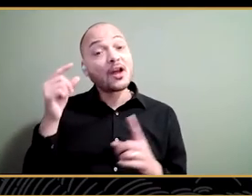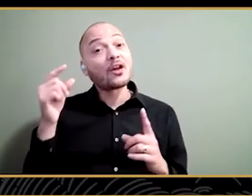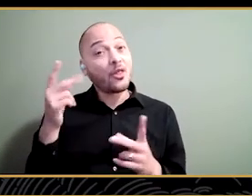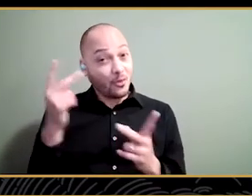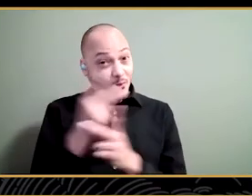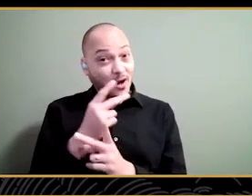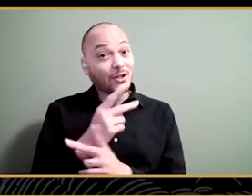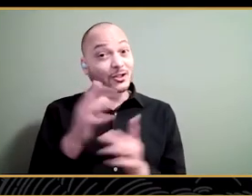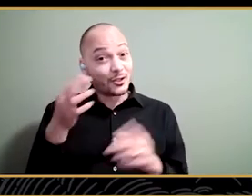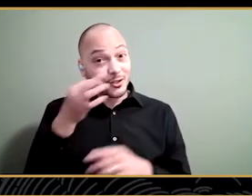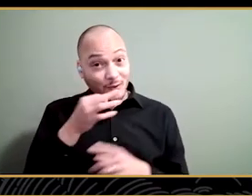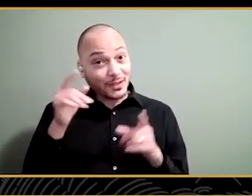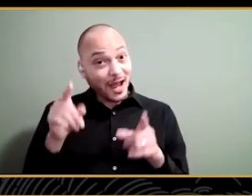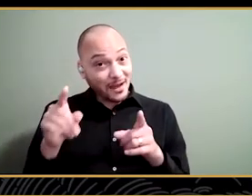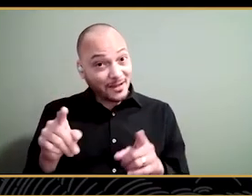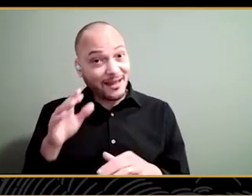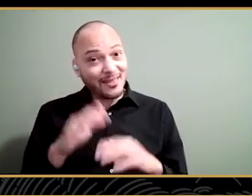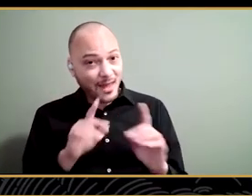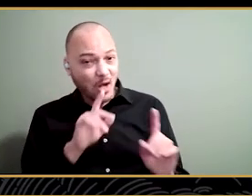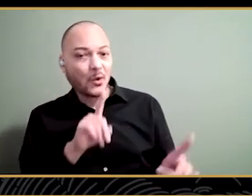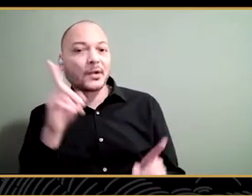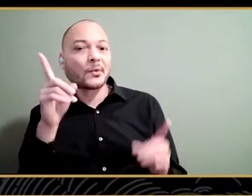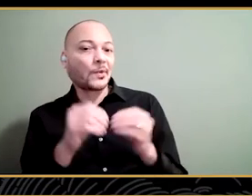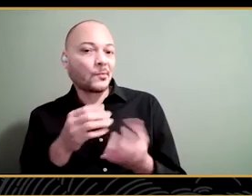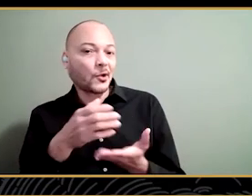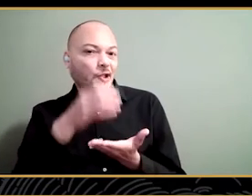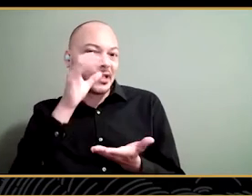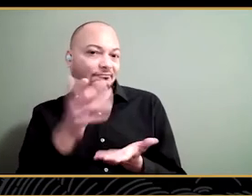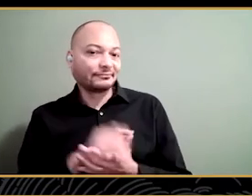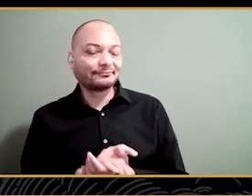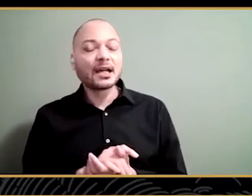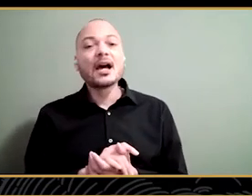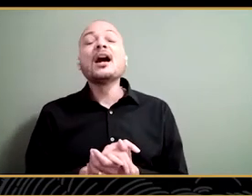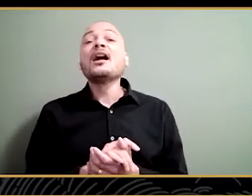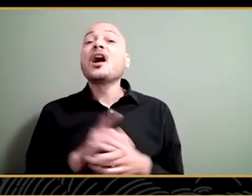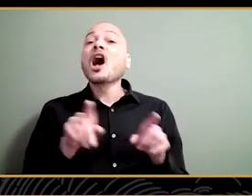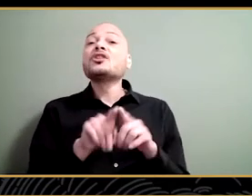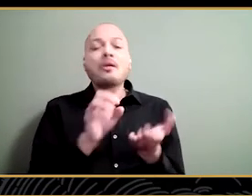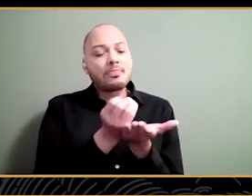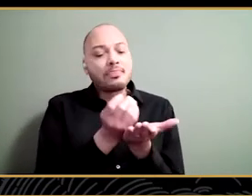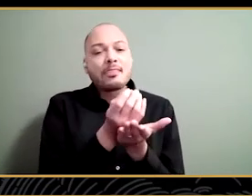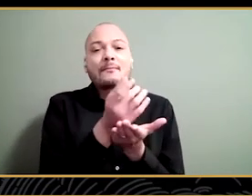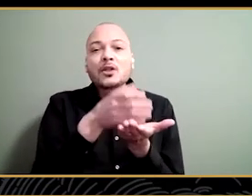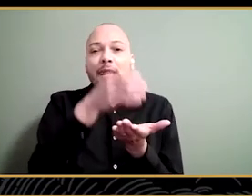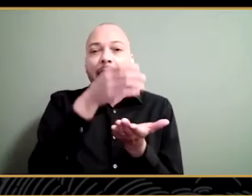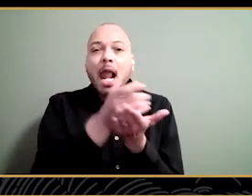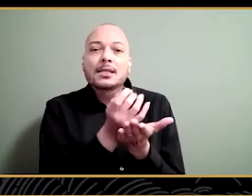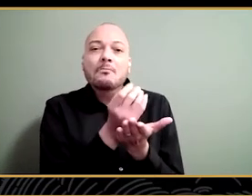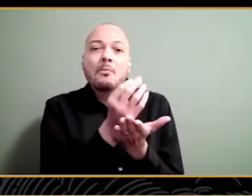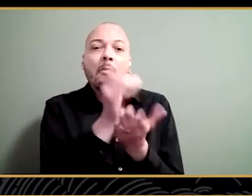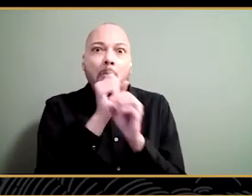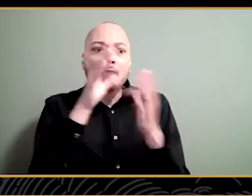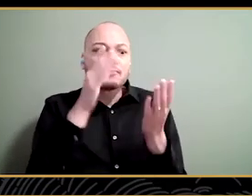and simply ordering another drink. Meanwhile, the bubbles in the glass keep rising. It